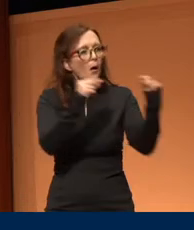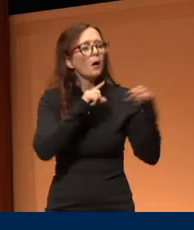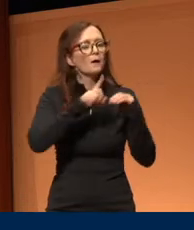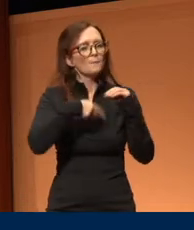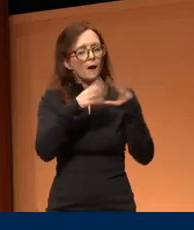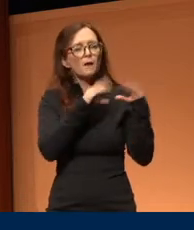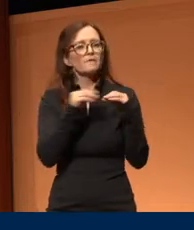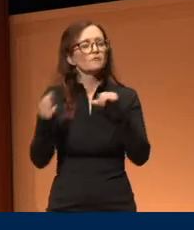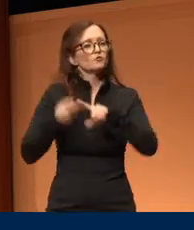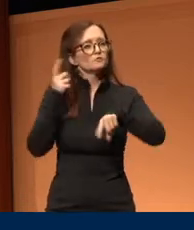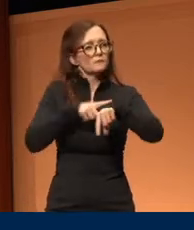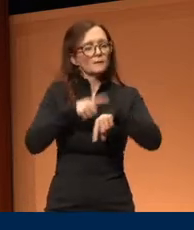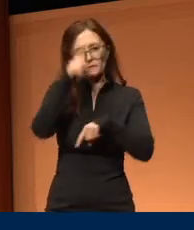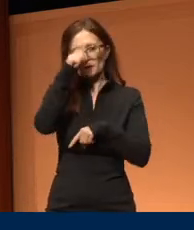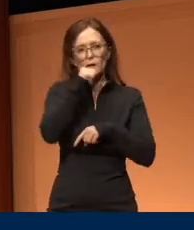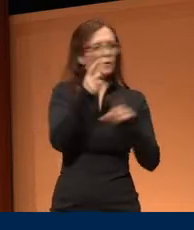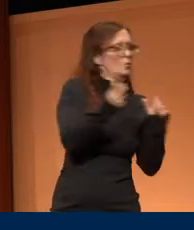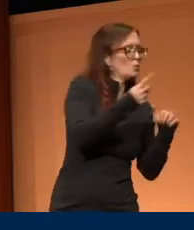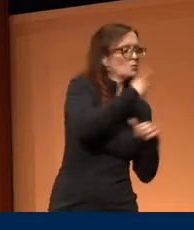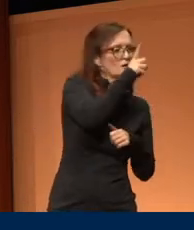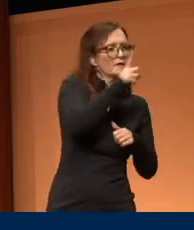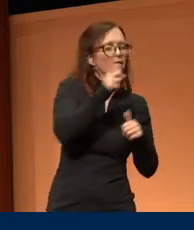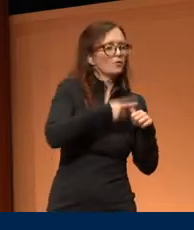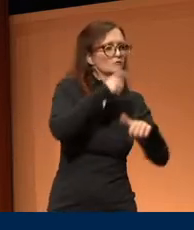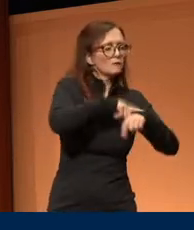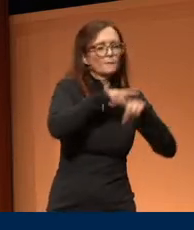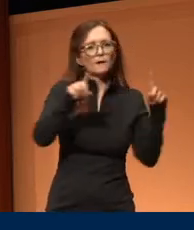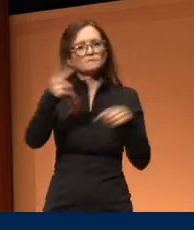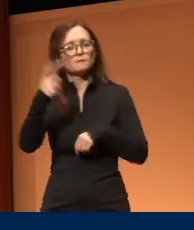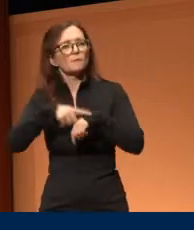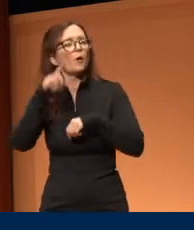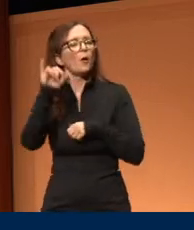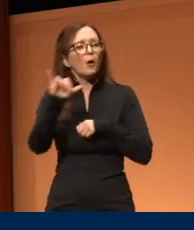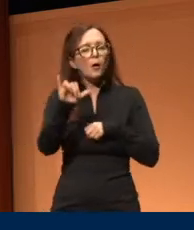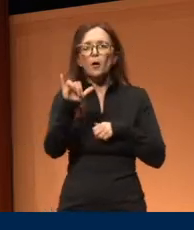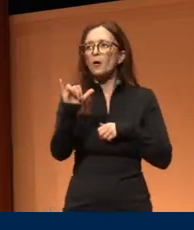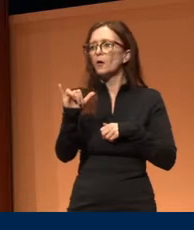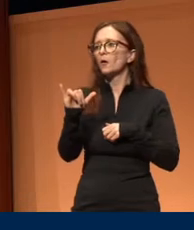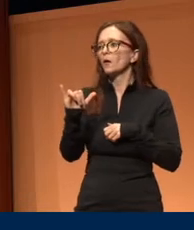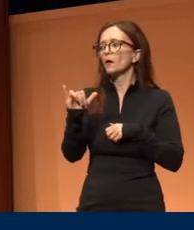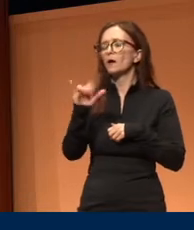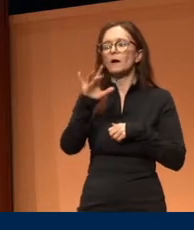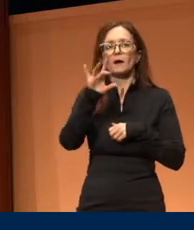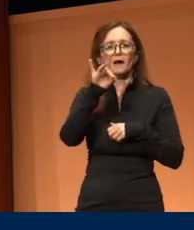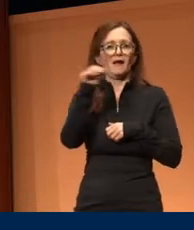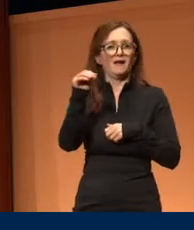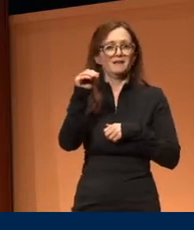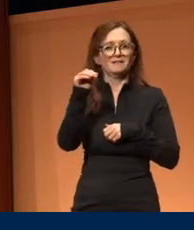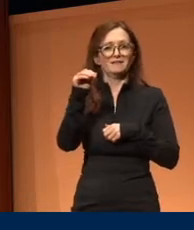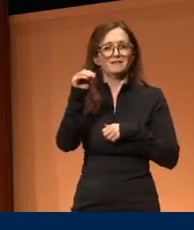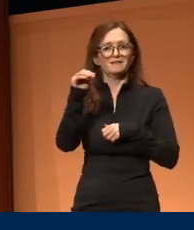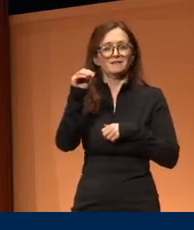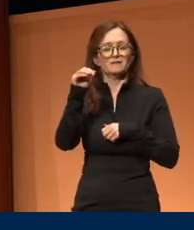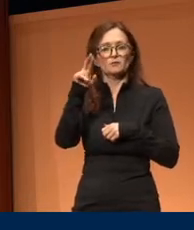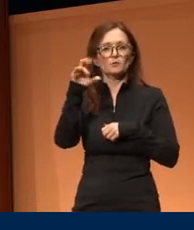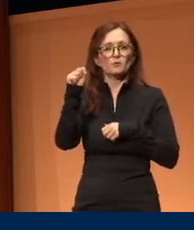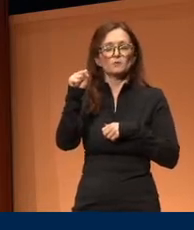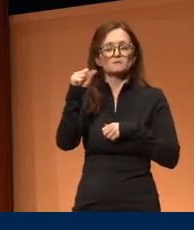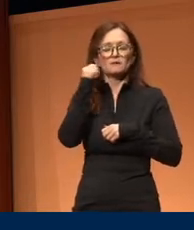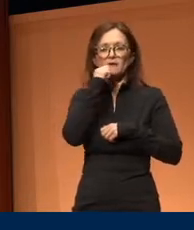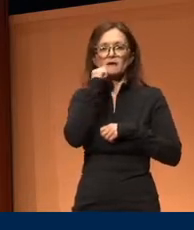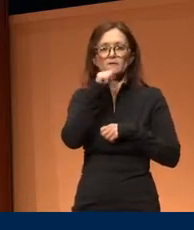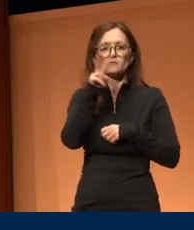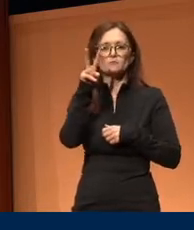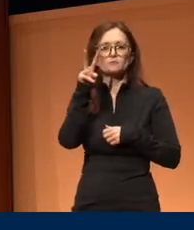time around. And you, of course, you pay them. So they were paid 80 euros a day, which was roughly